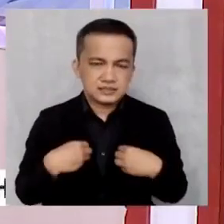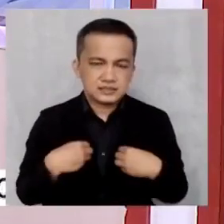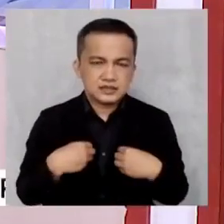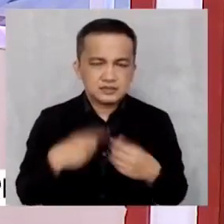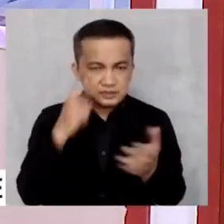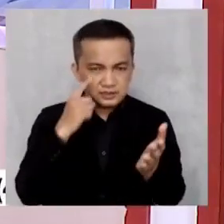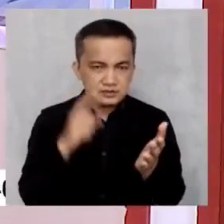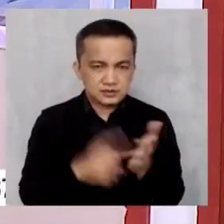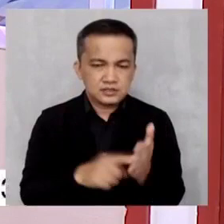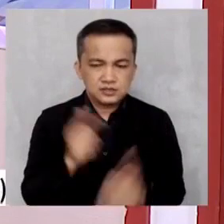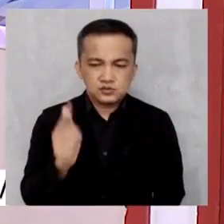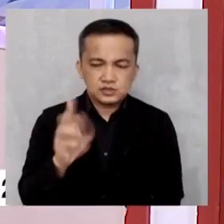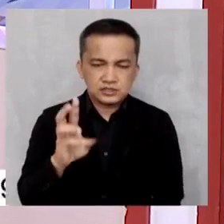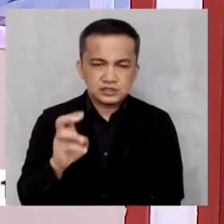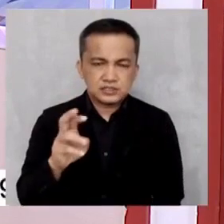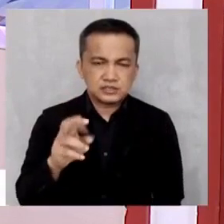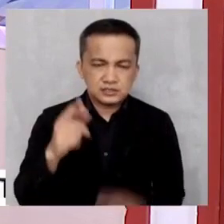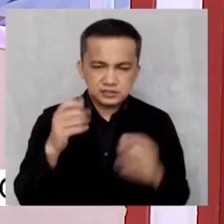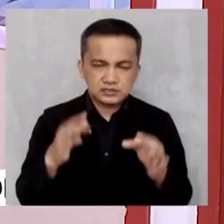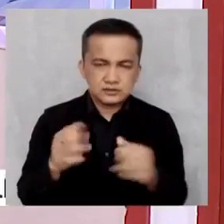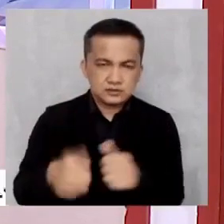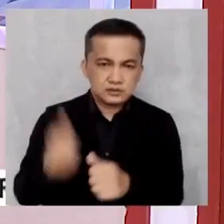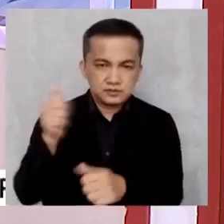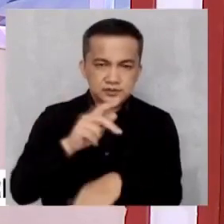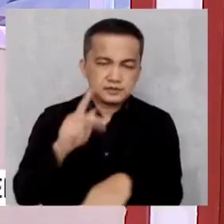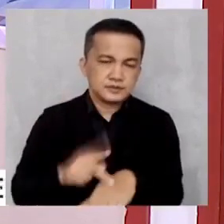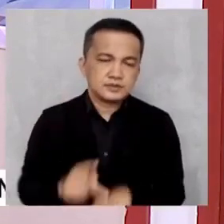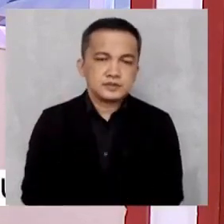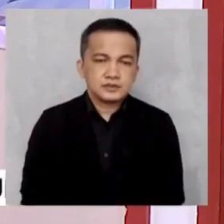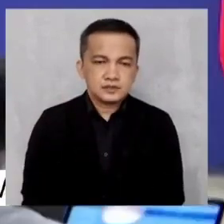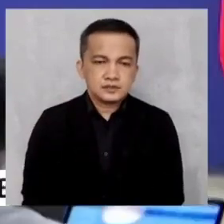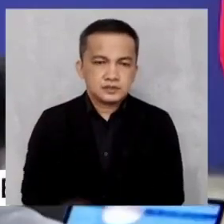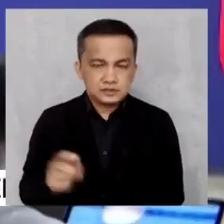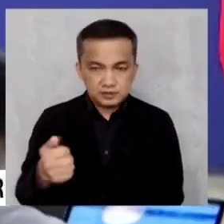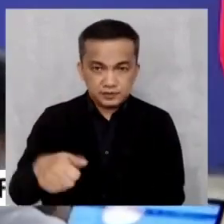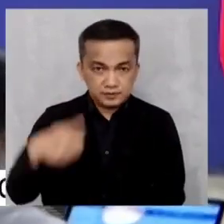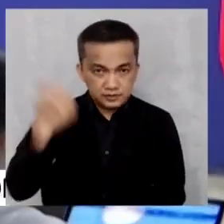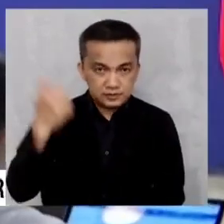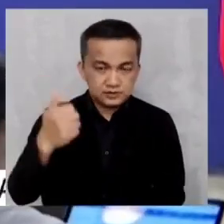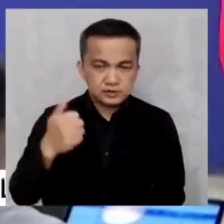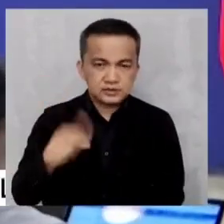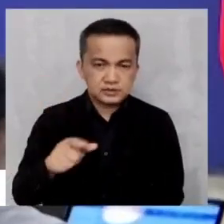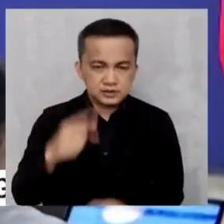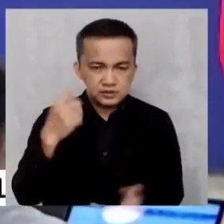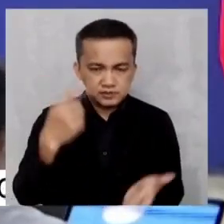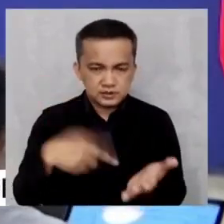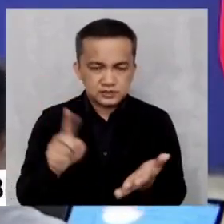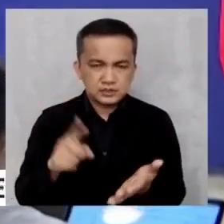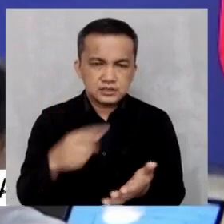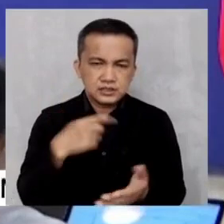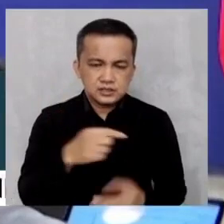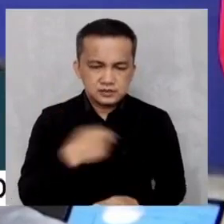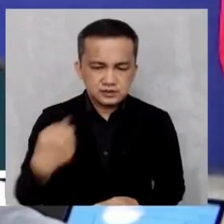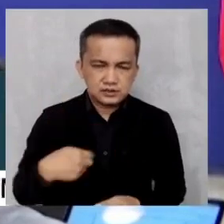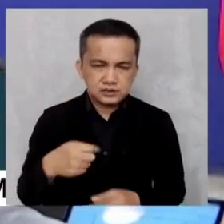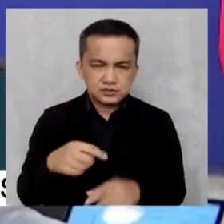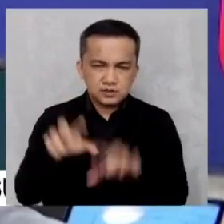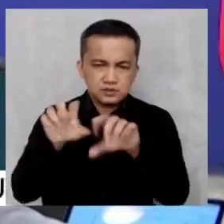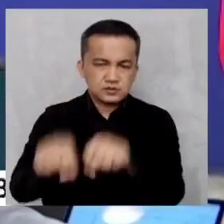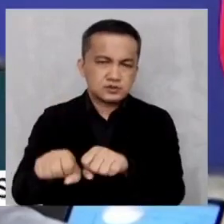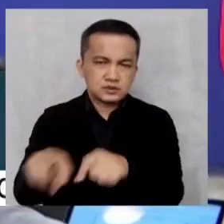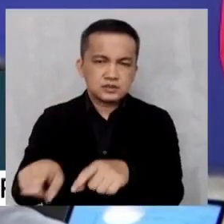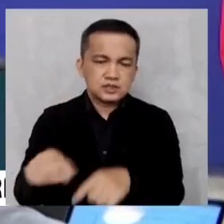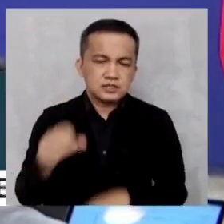the 2016 arbitral win of the Philippines. That landmark victory invalidated Beijing's expansive claims in the South China